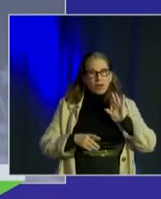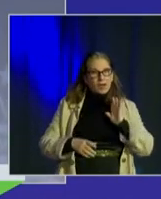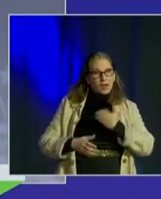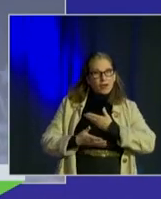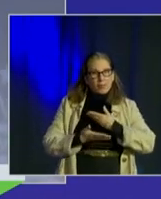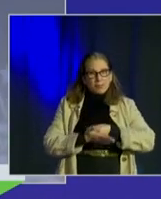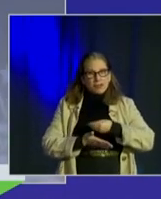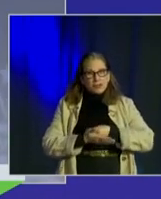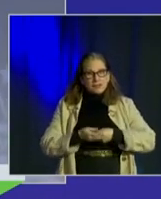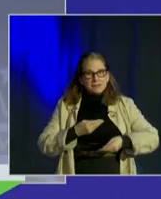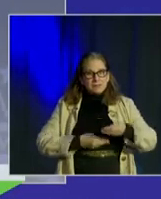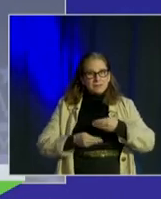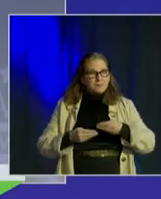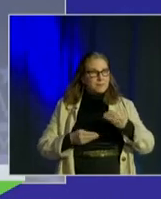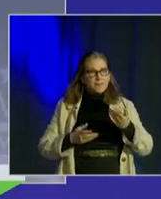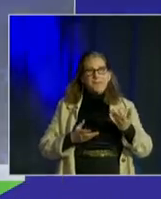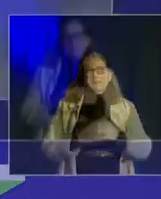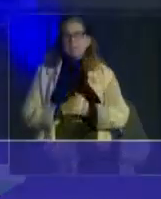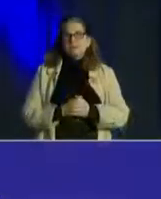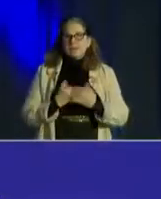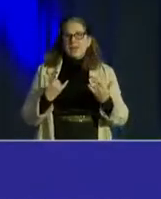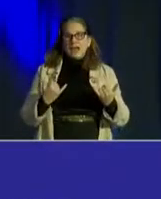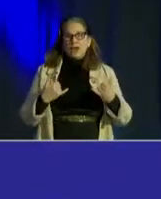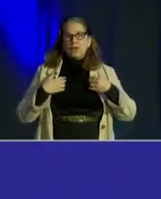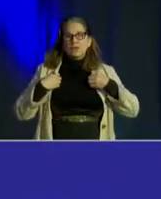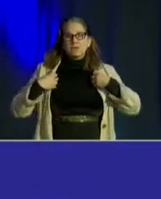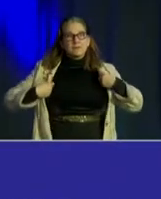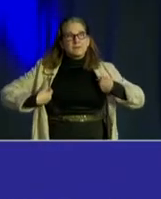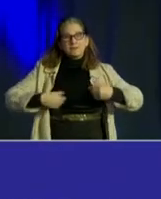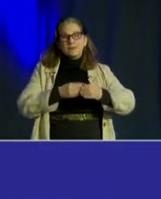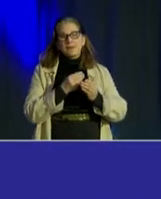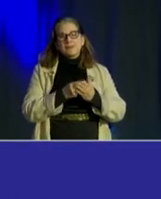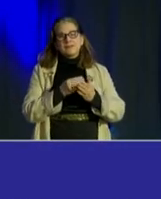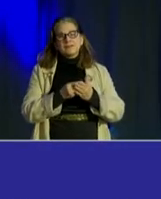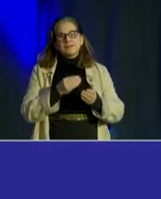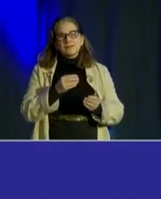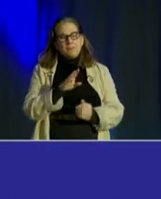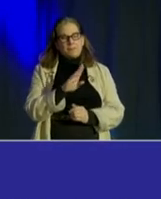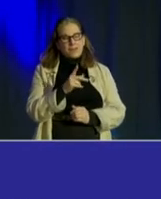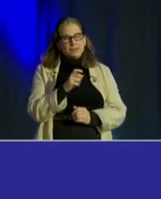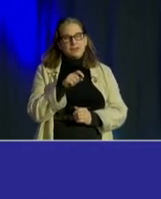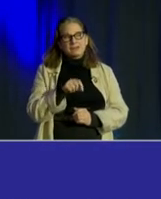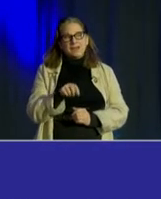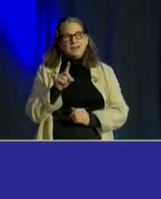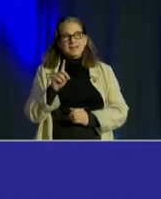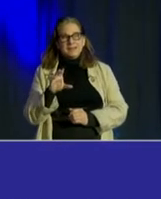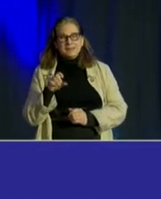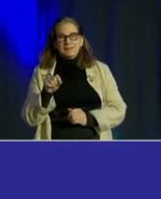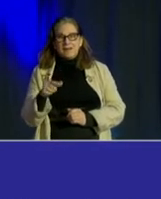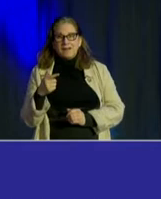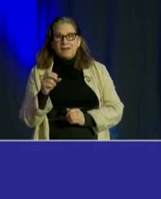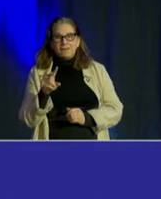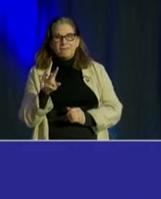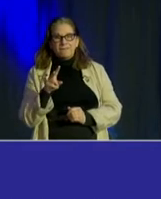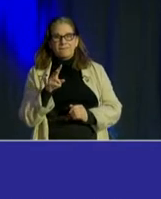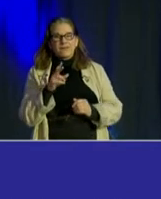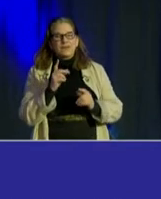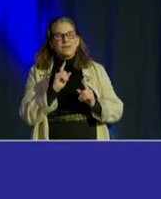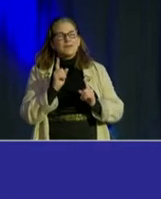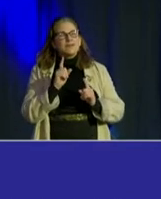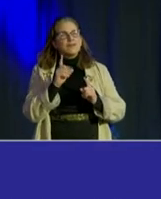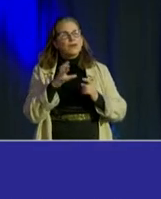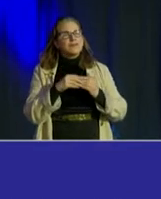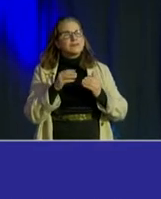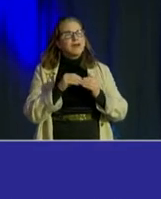to budget.dc.gov to allocate your $100 for the $100 game. You've heard their great pitches, so now it's your turn